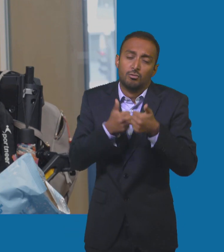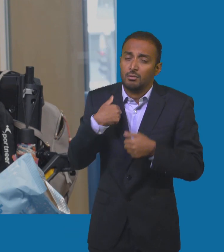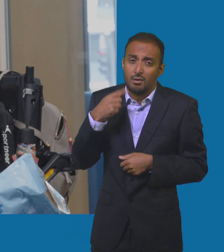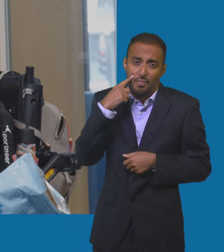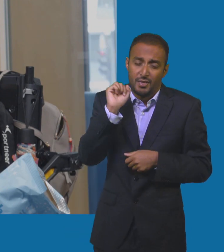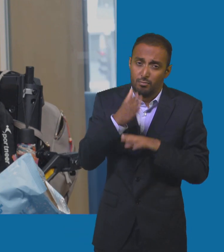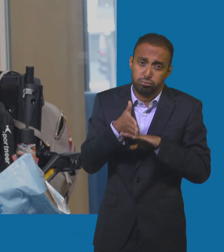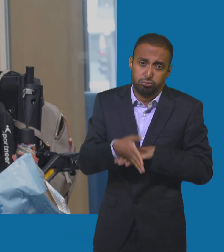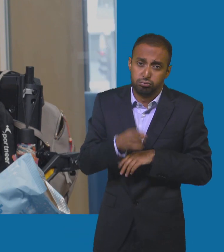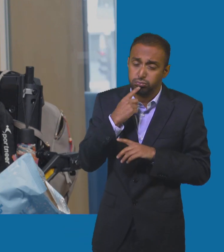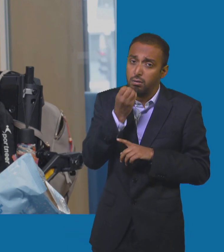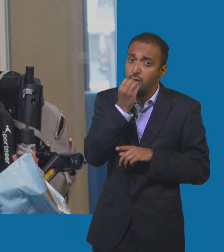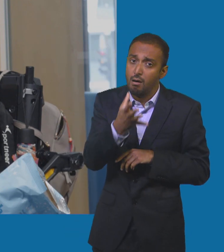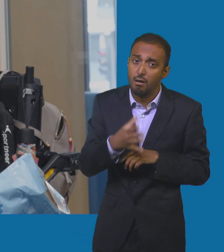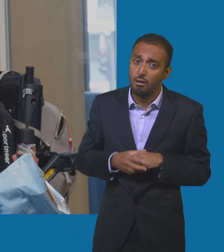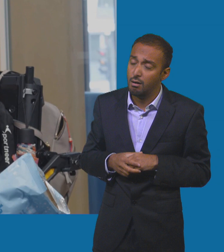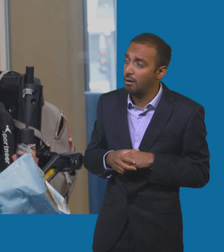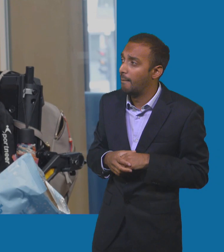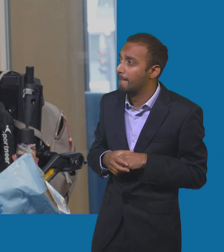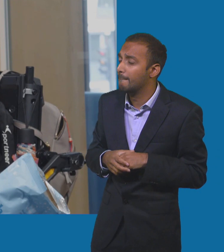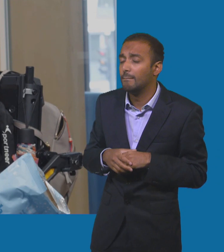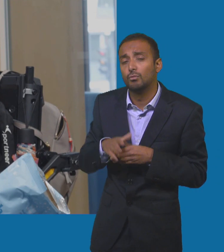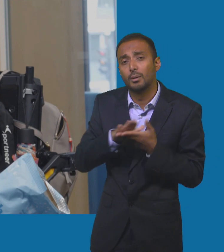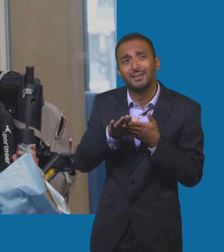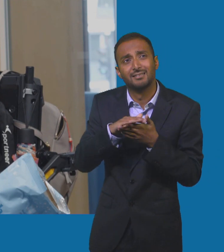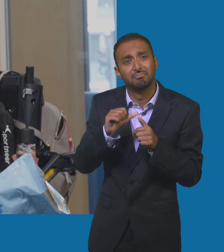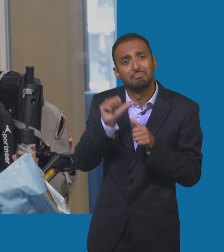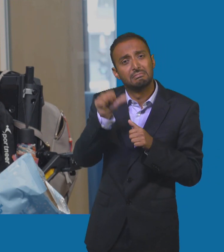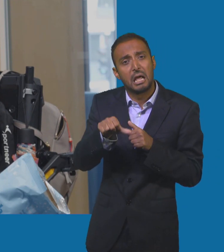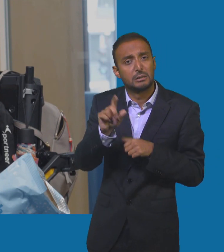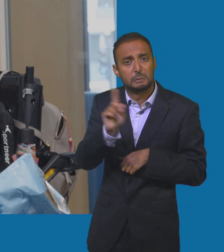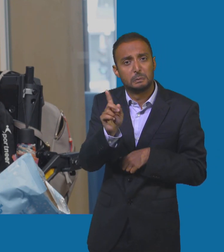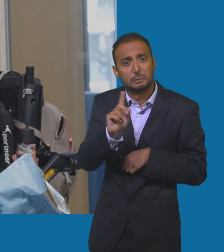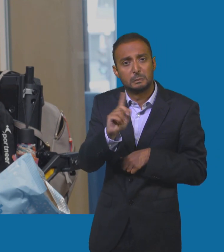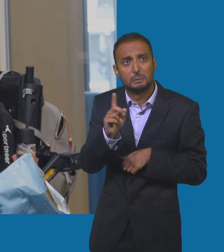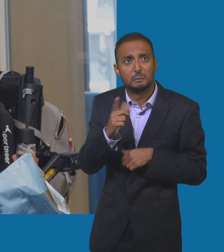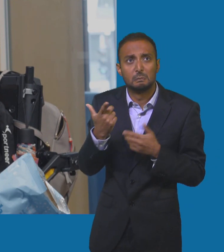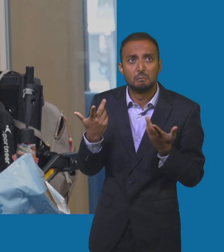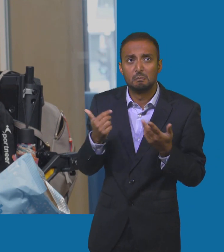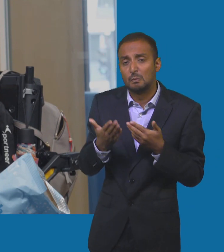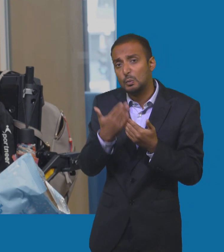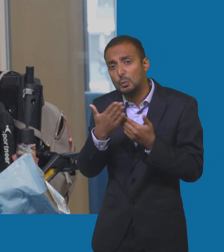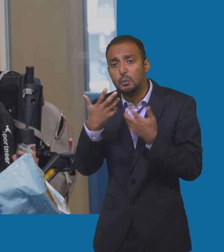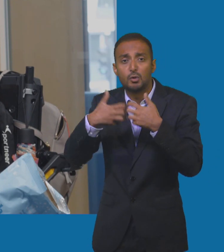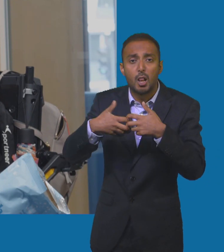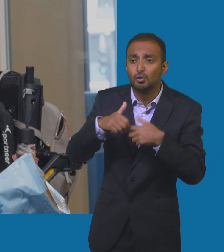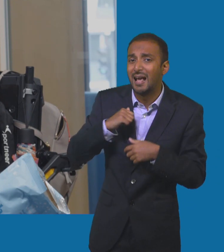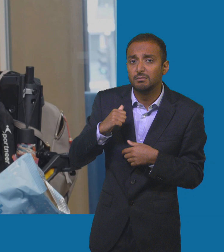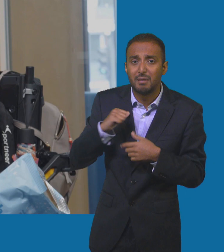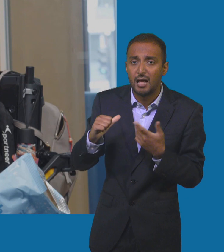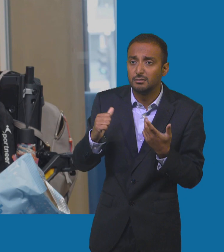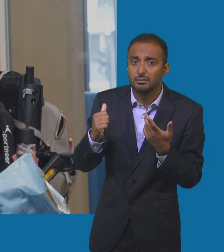fabulous. What is around the corner then? What is in the pipeline? What new technologies can we see trickling through in the